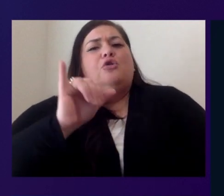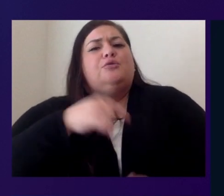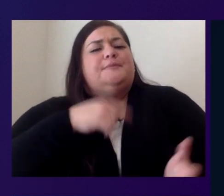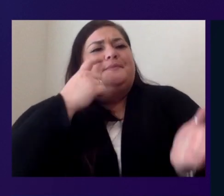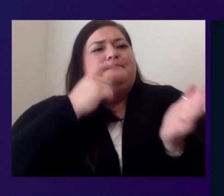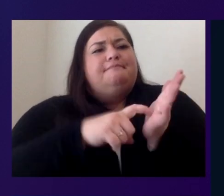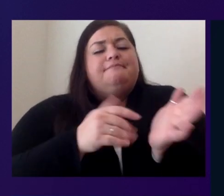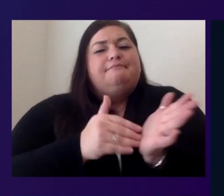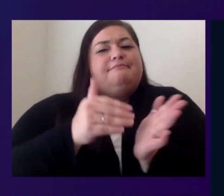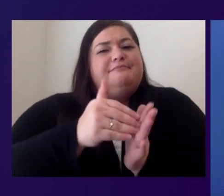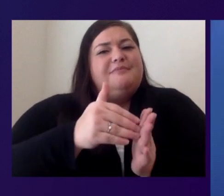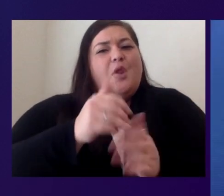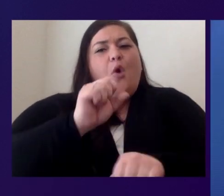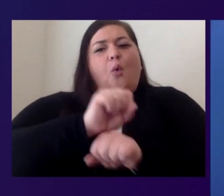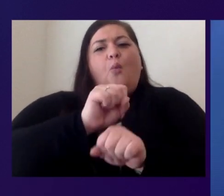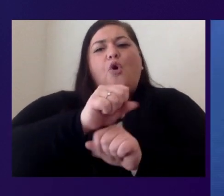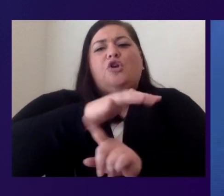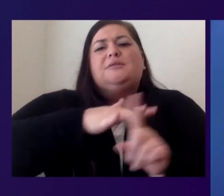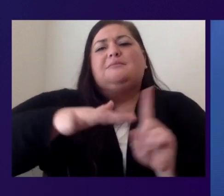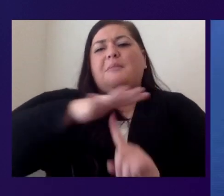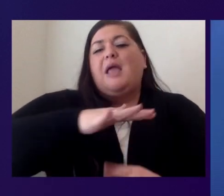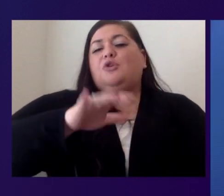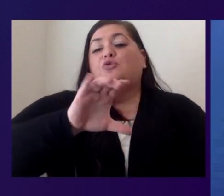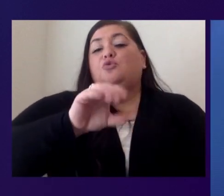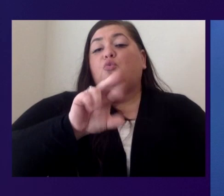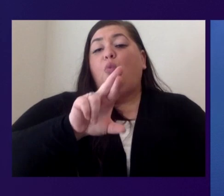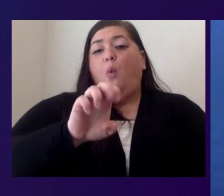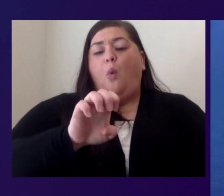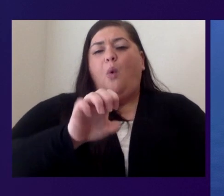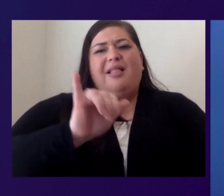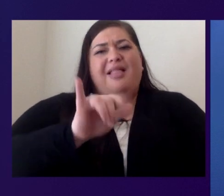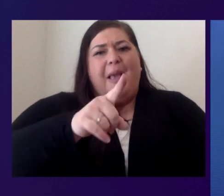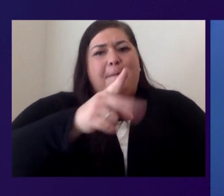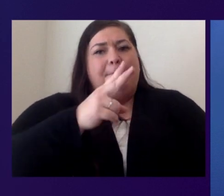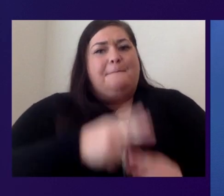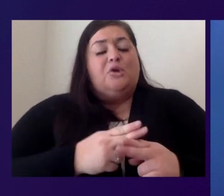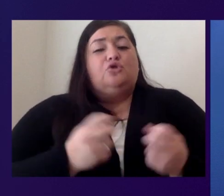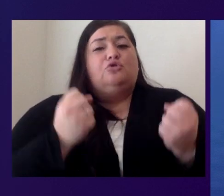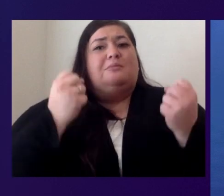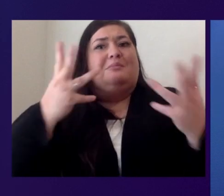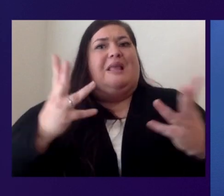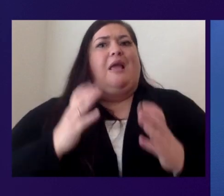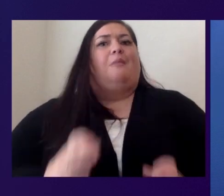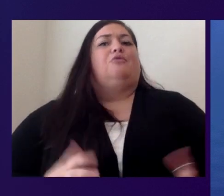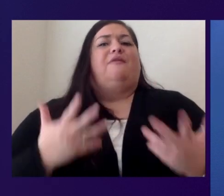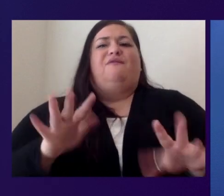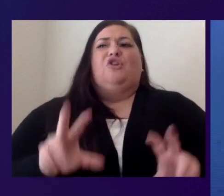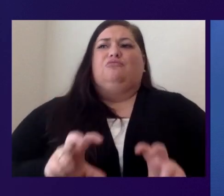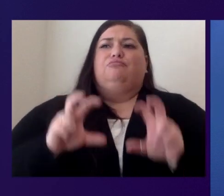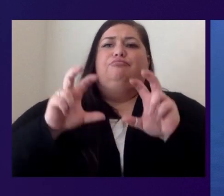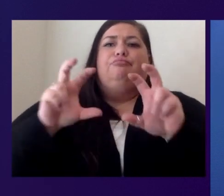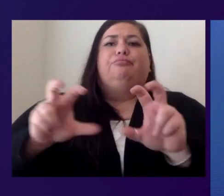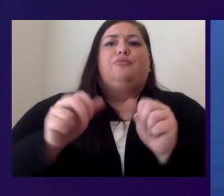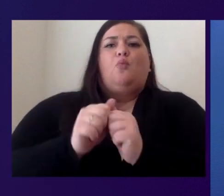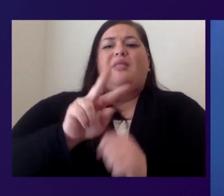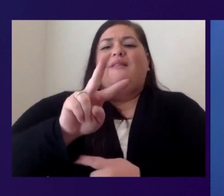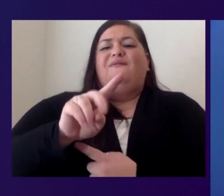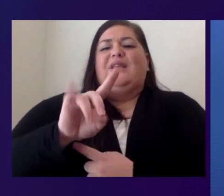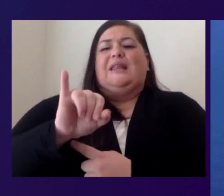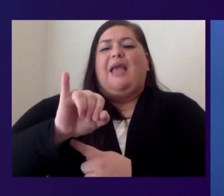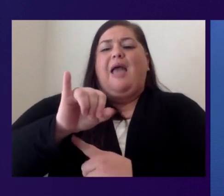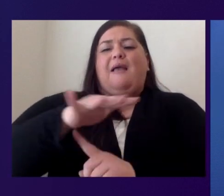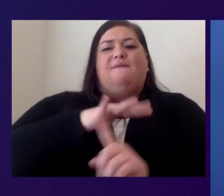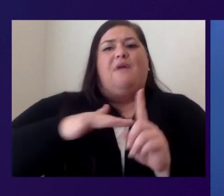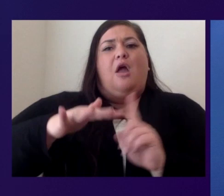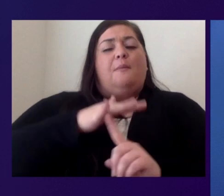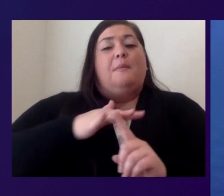Core because, as you said, a lot of customers have invested with an on-prem VDI environment, maybe even having a whole